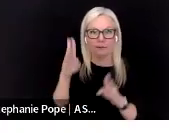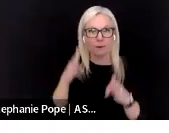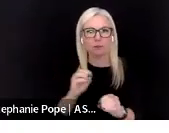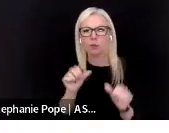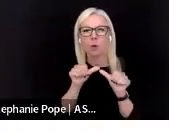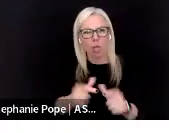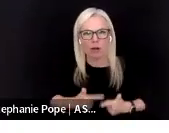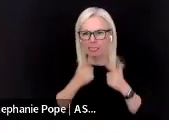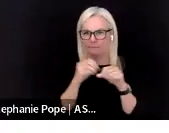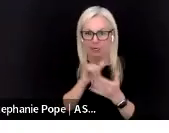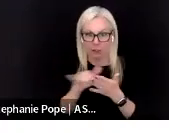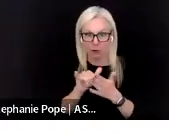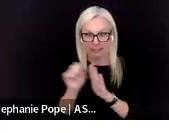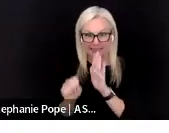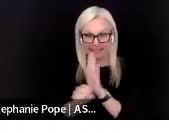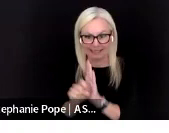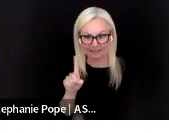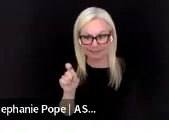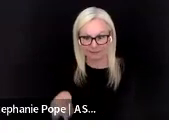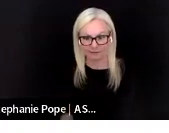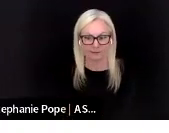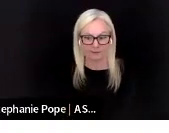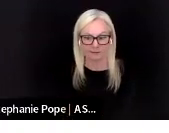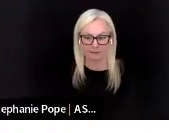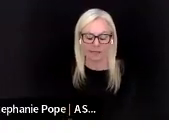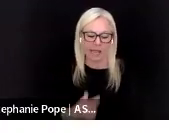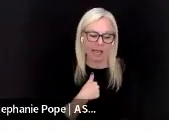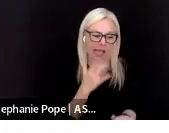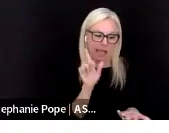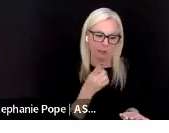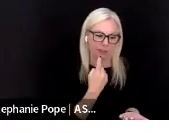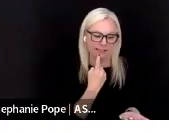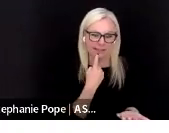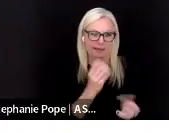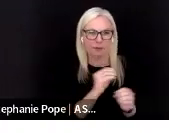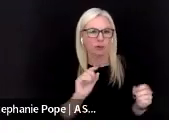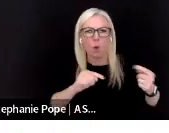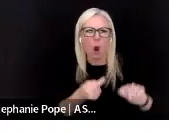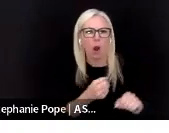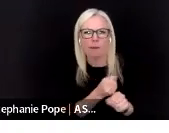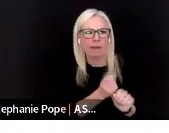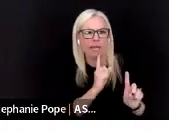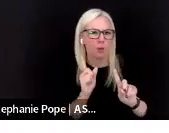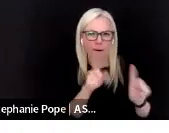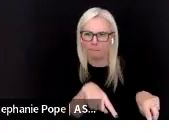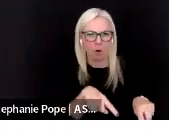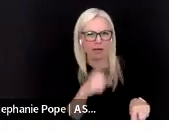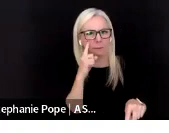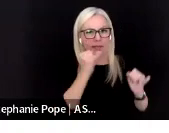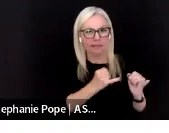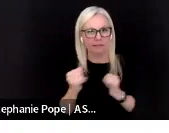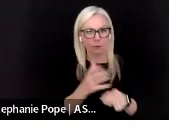longer living in New York State? So I would just say there's no harm in making the report. I would think that the